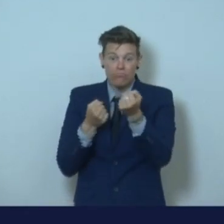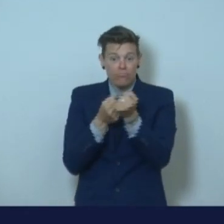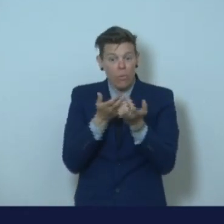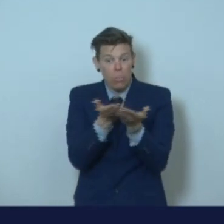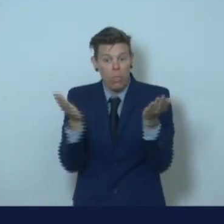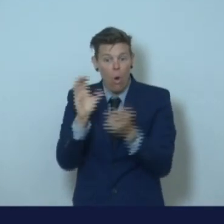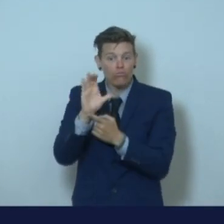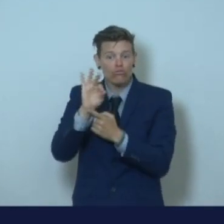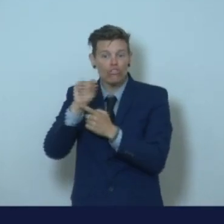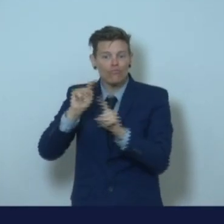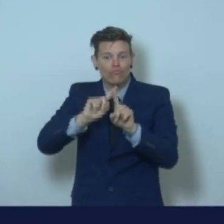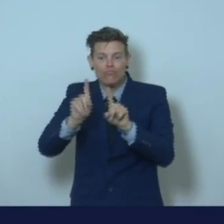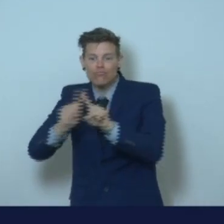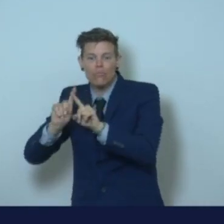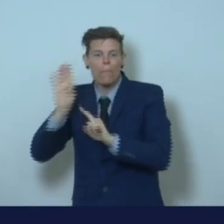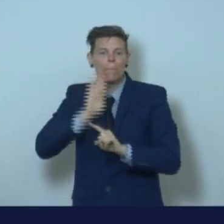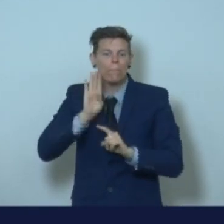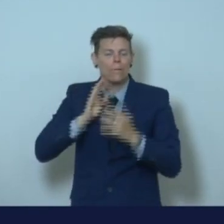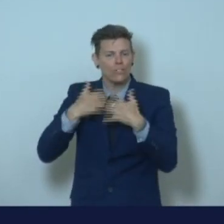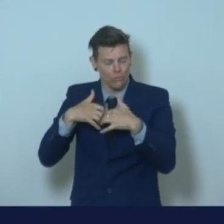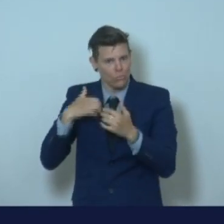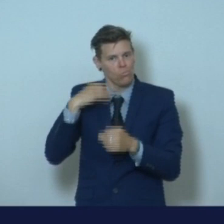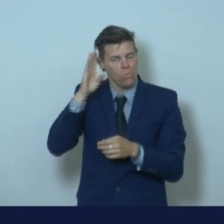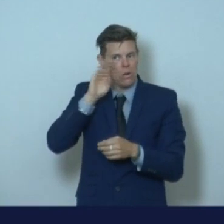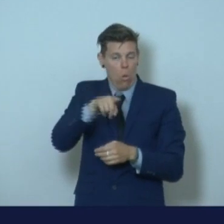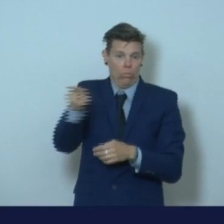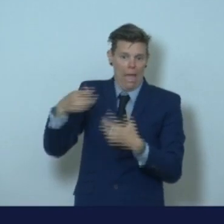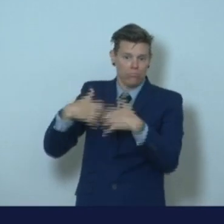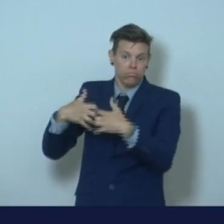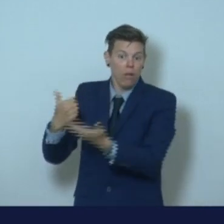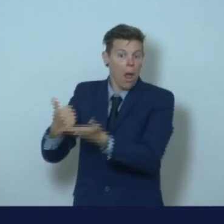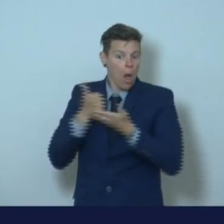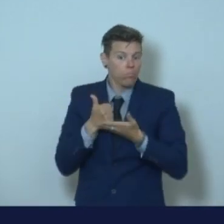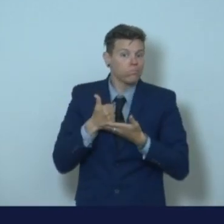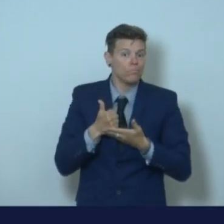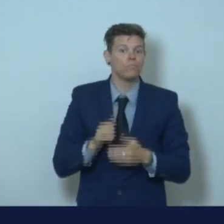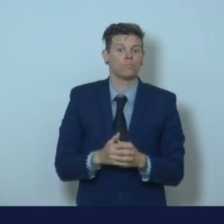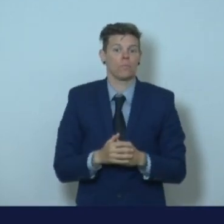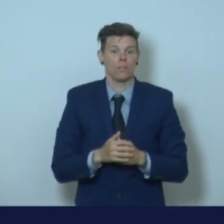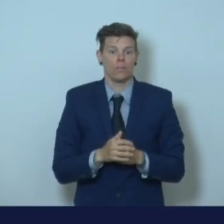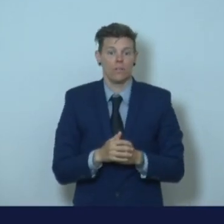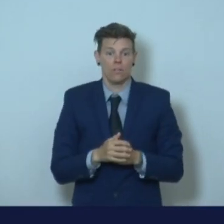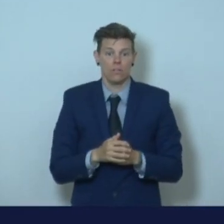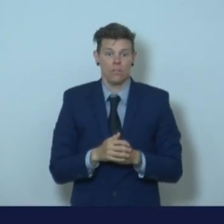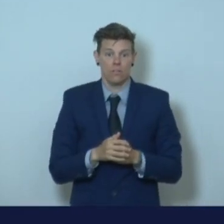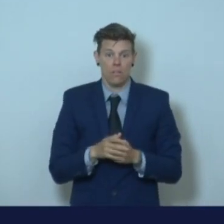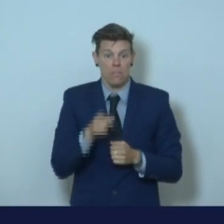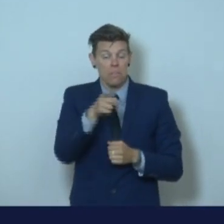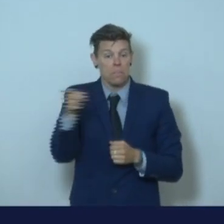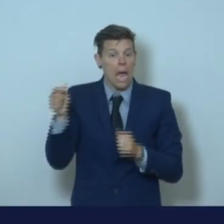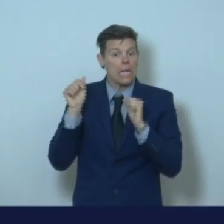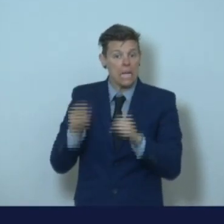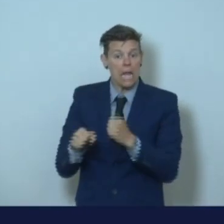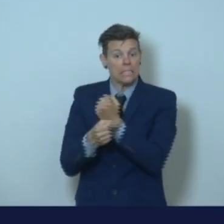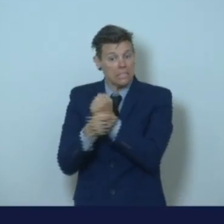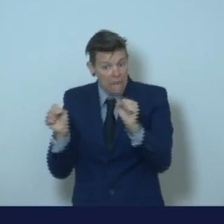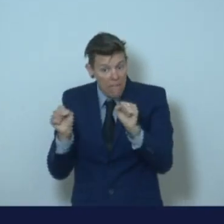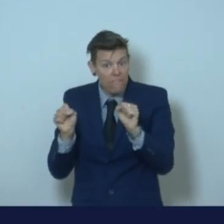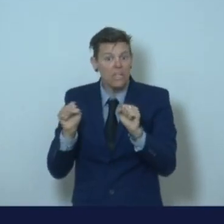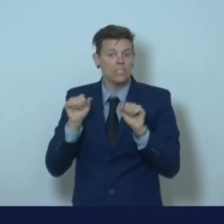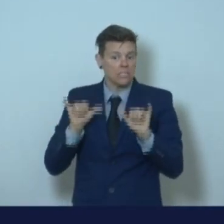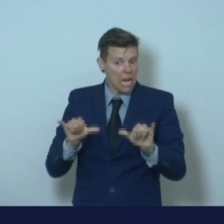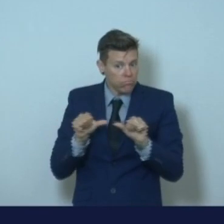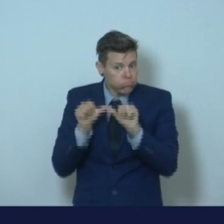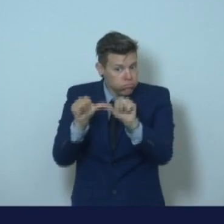and careful and help us. We believe that they can do this safely, or I wouldn't make this decision. And, we